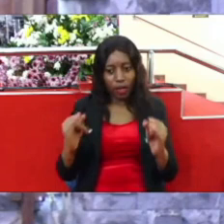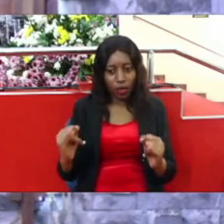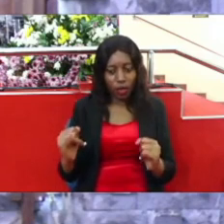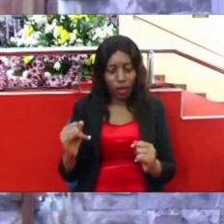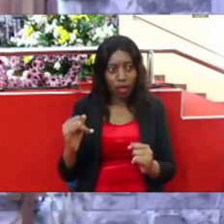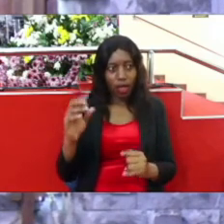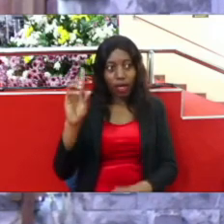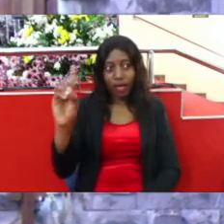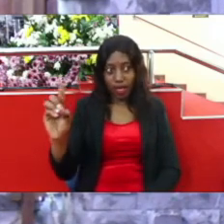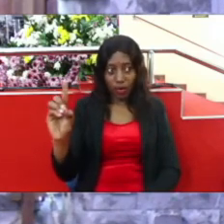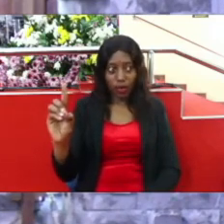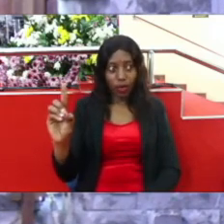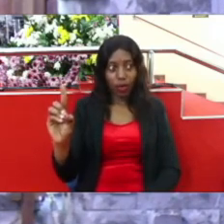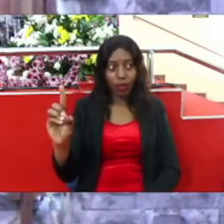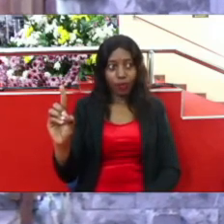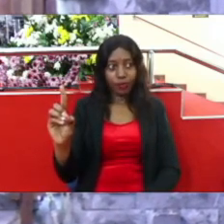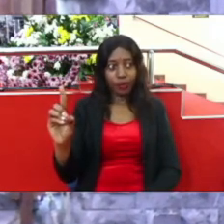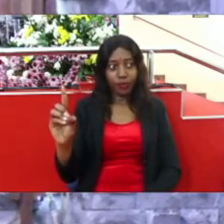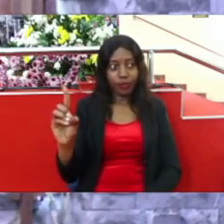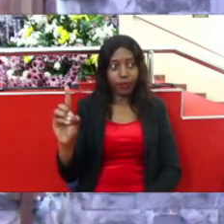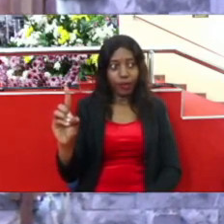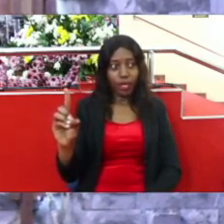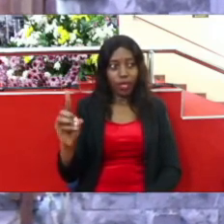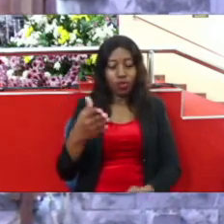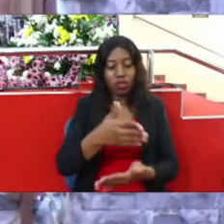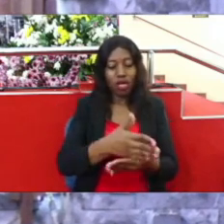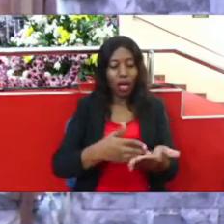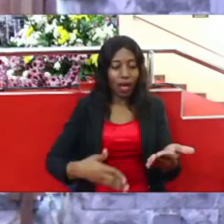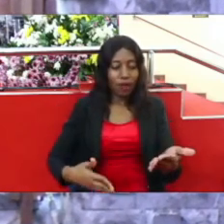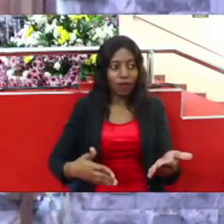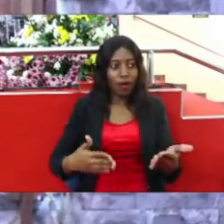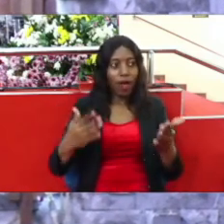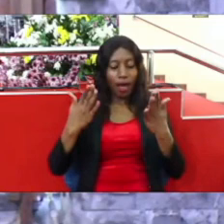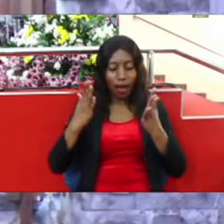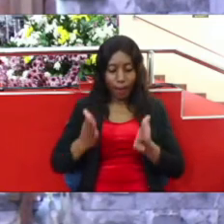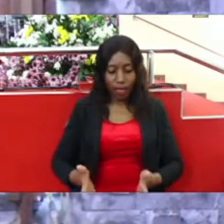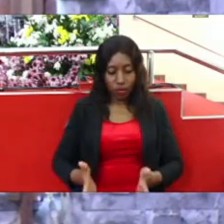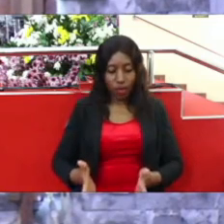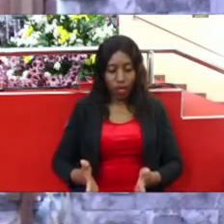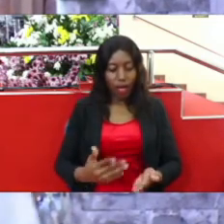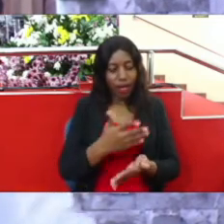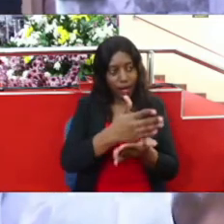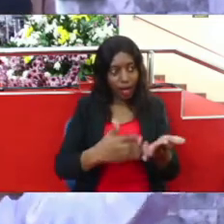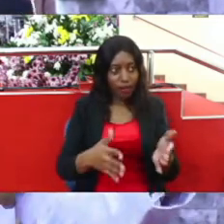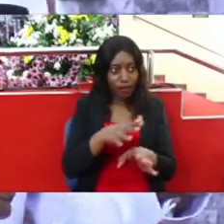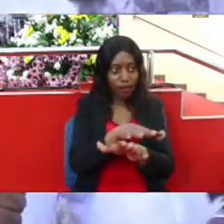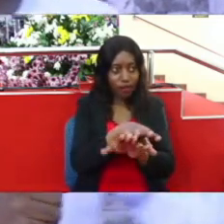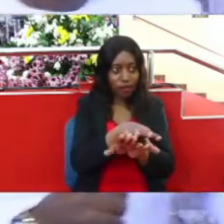half man, alifaa awe nusu binadamu, and half fish. Na nusu samaki.